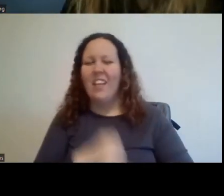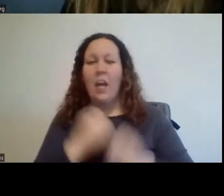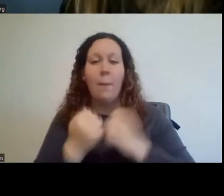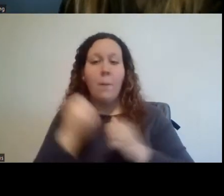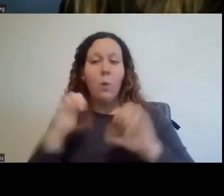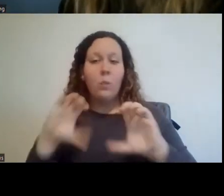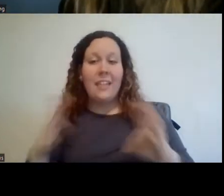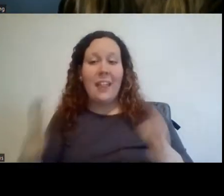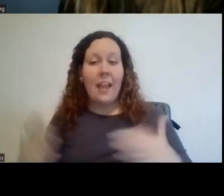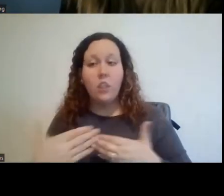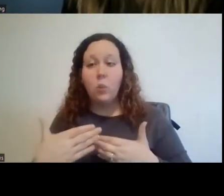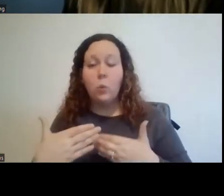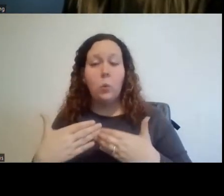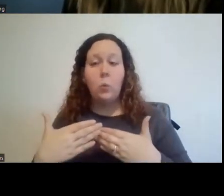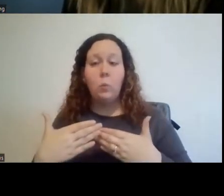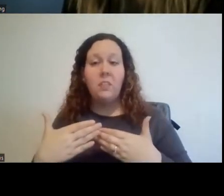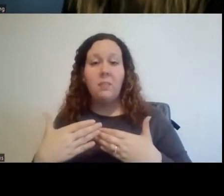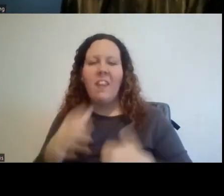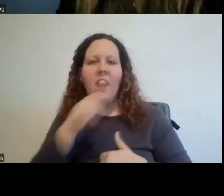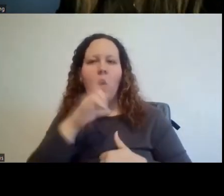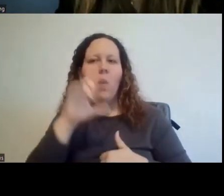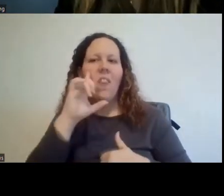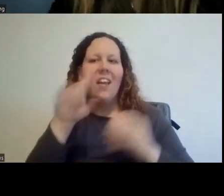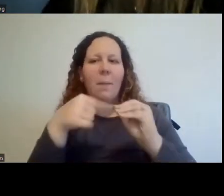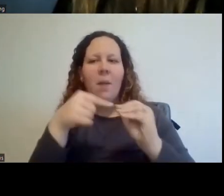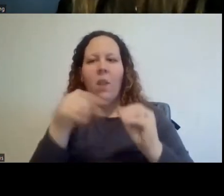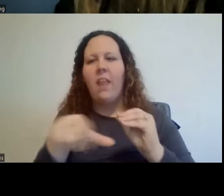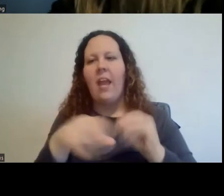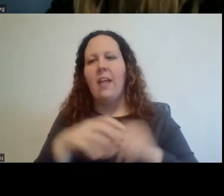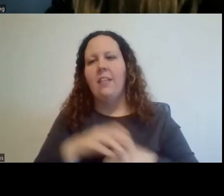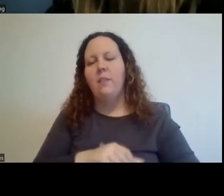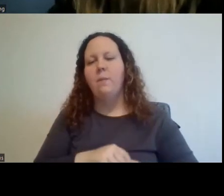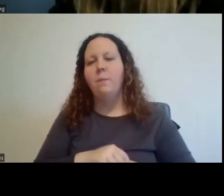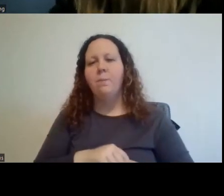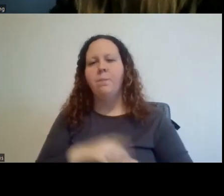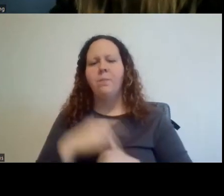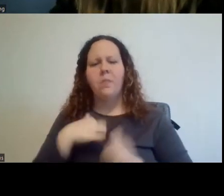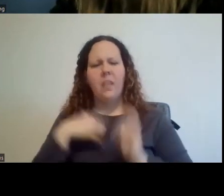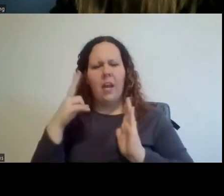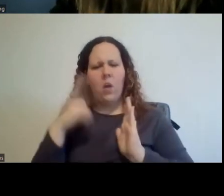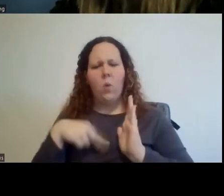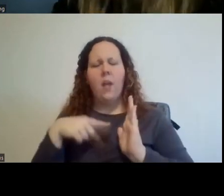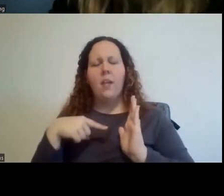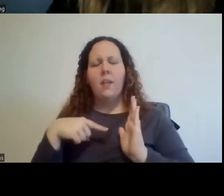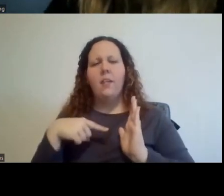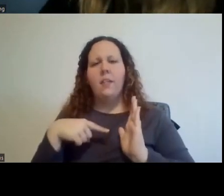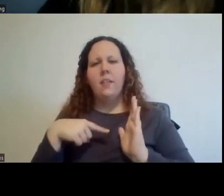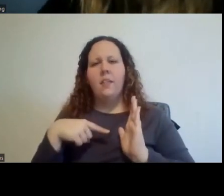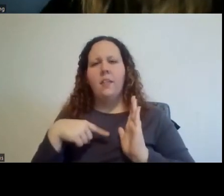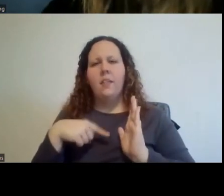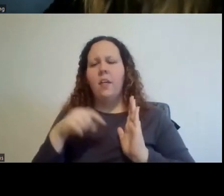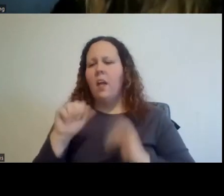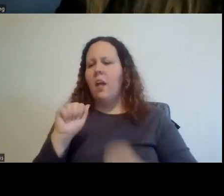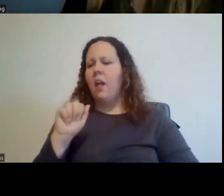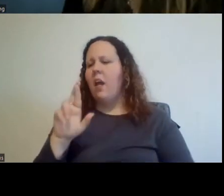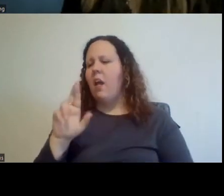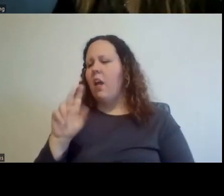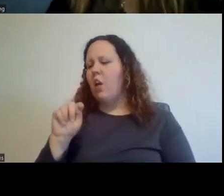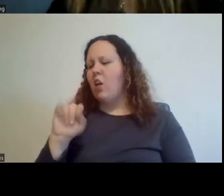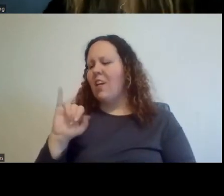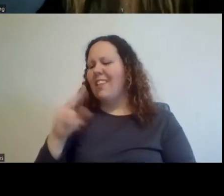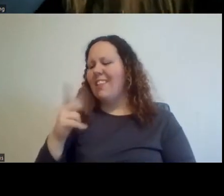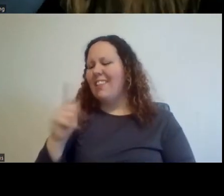don't think of that. And I read where they say architects are deaf